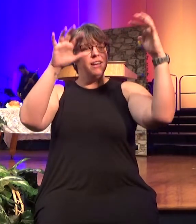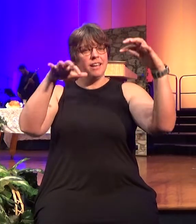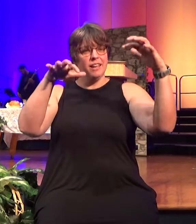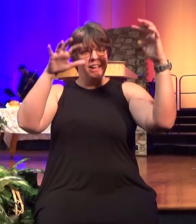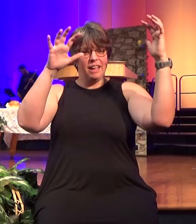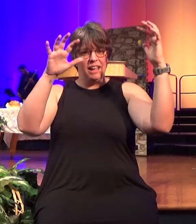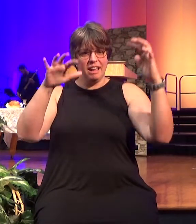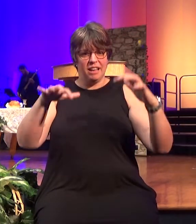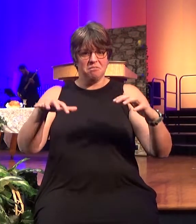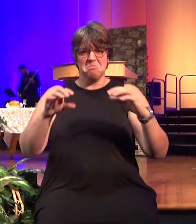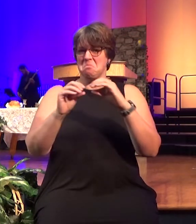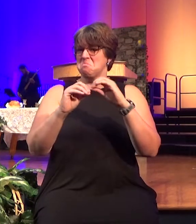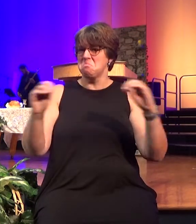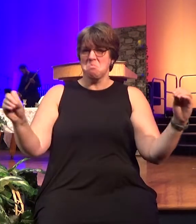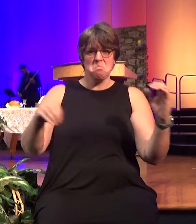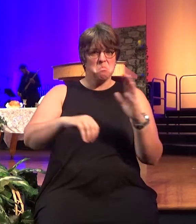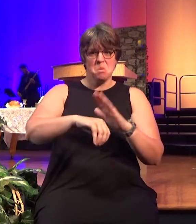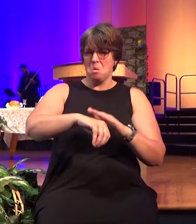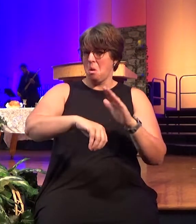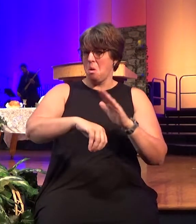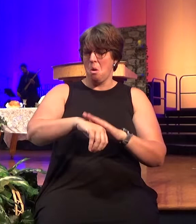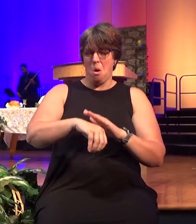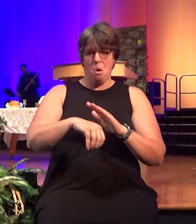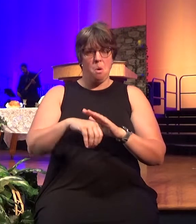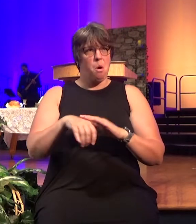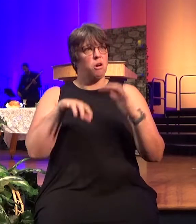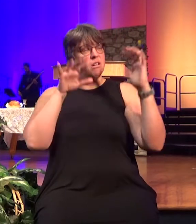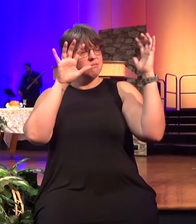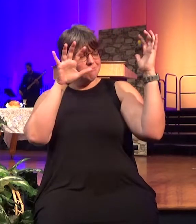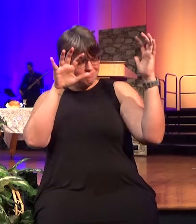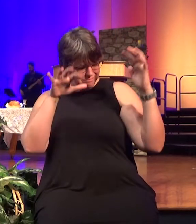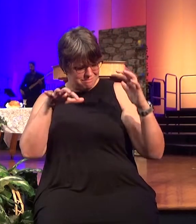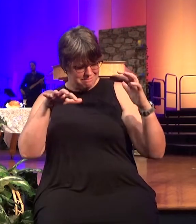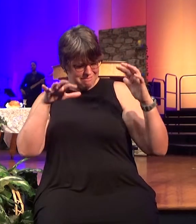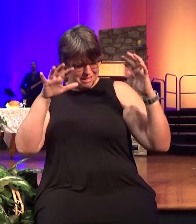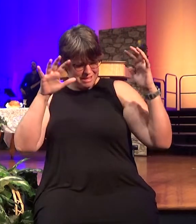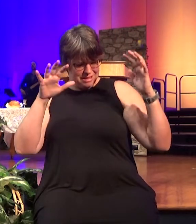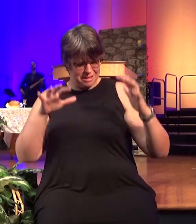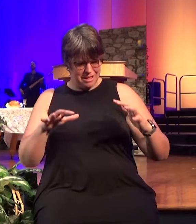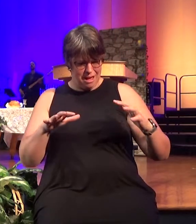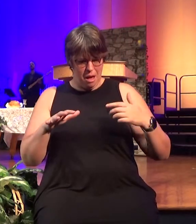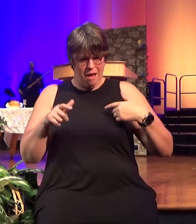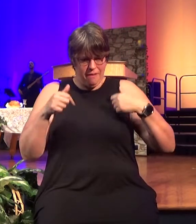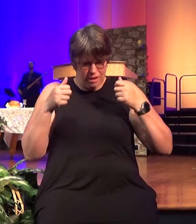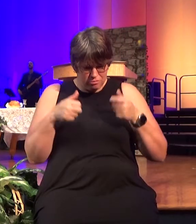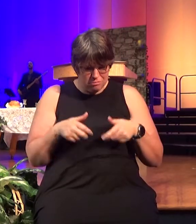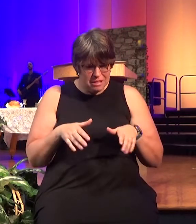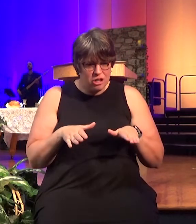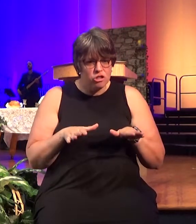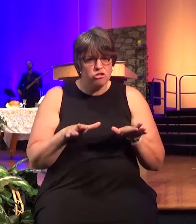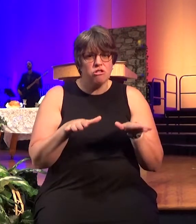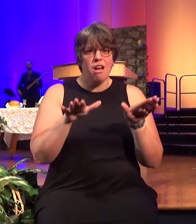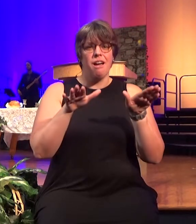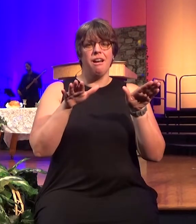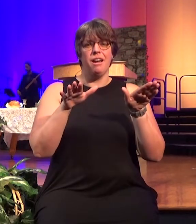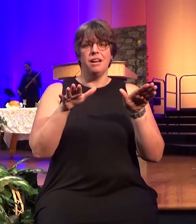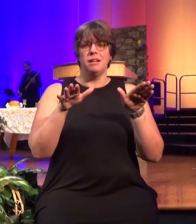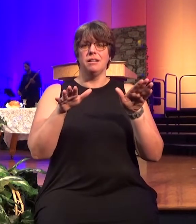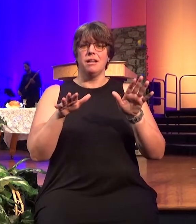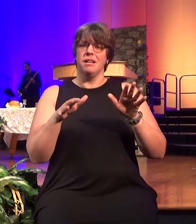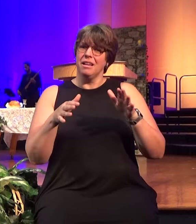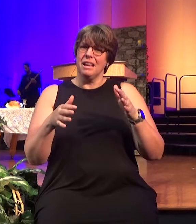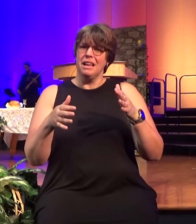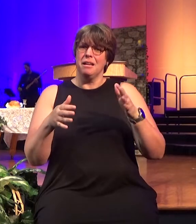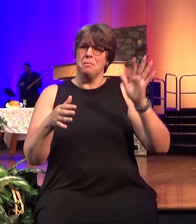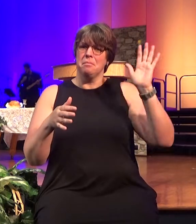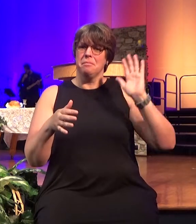warning. Right before liftoff, what was once light and airy can't catch my